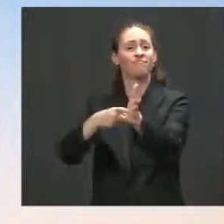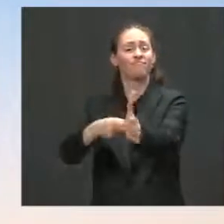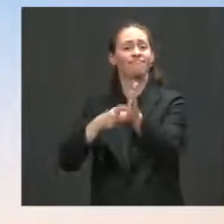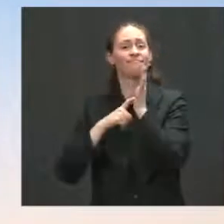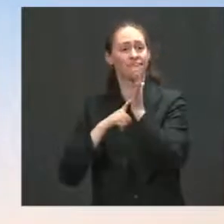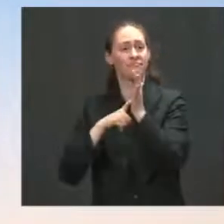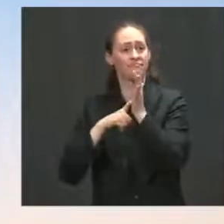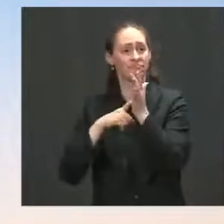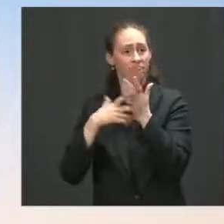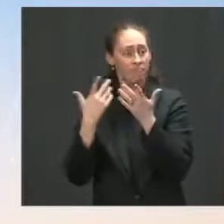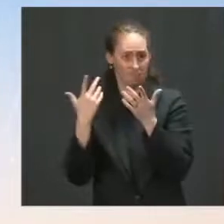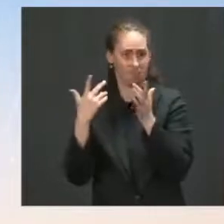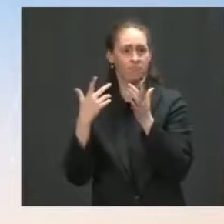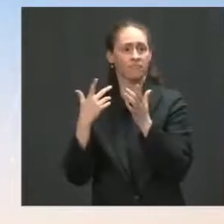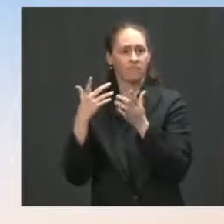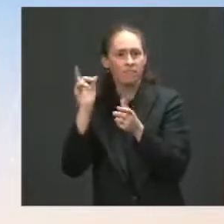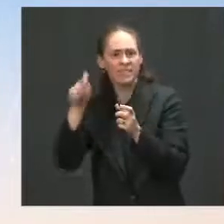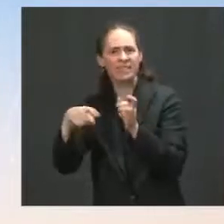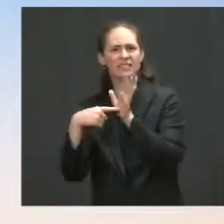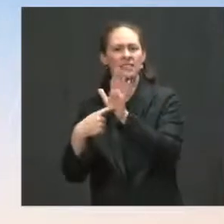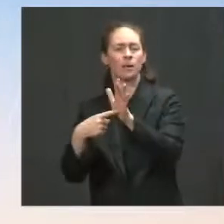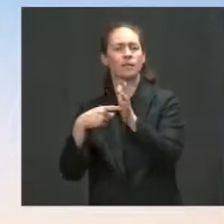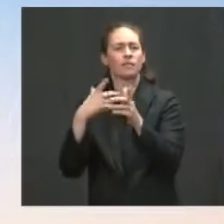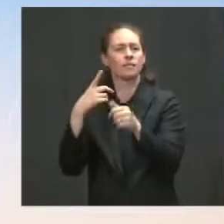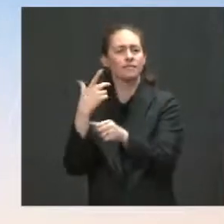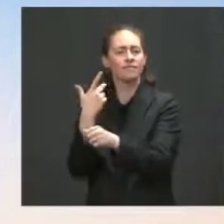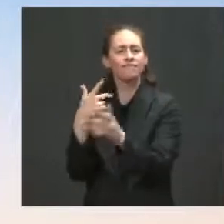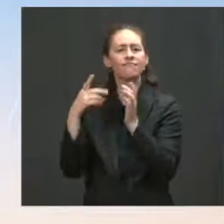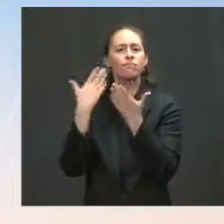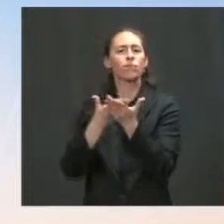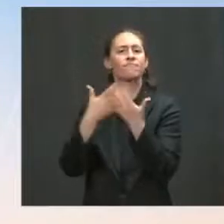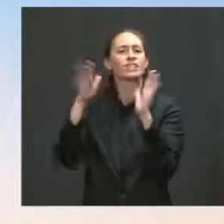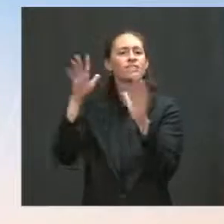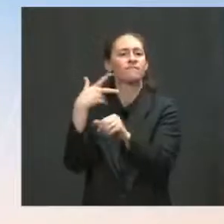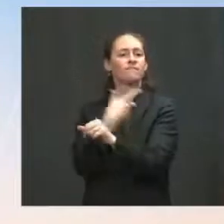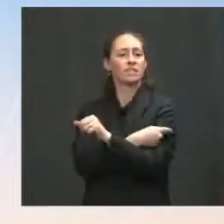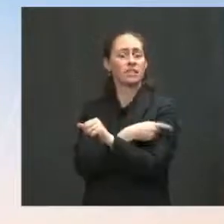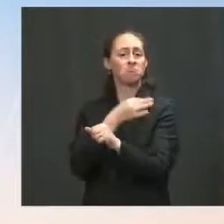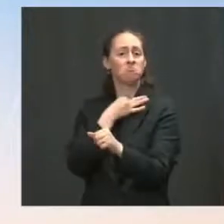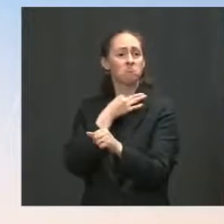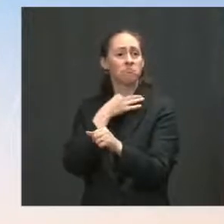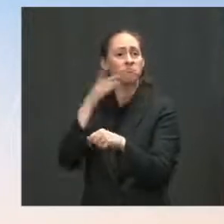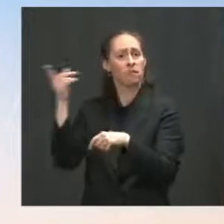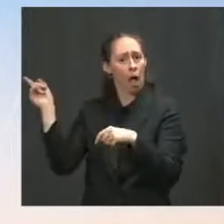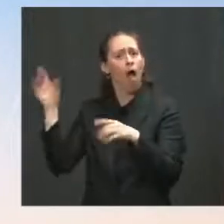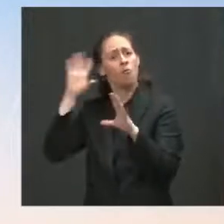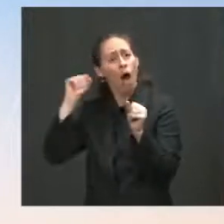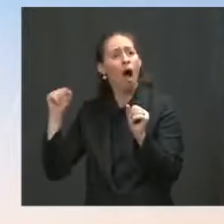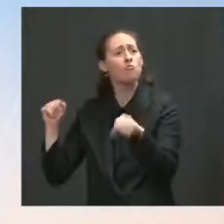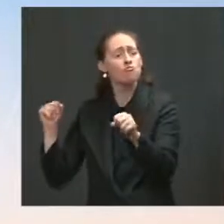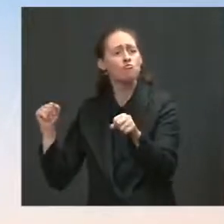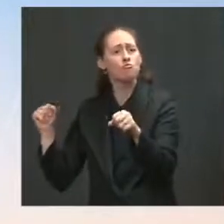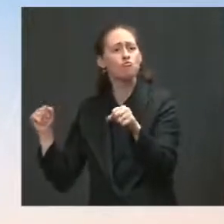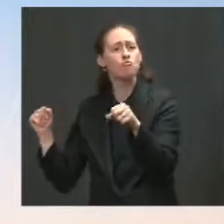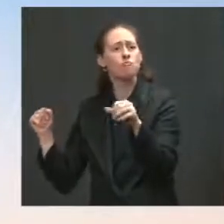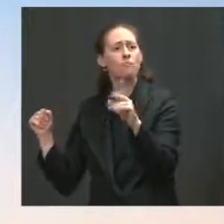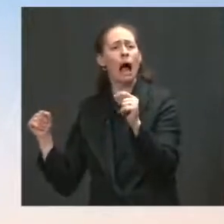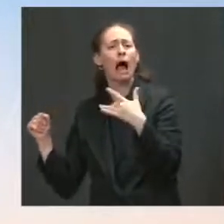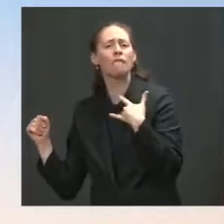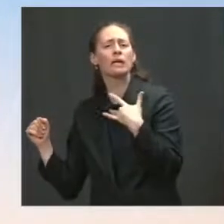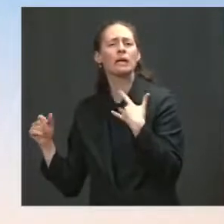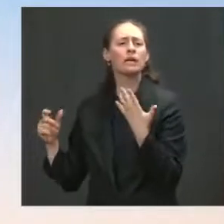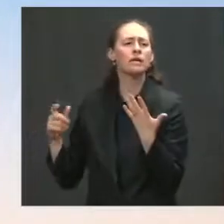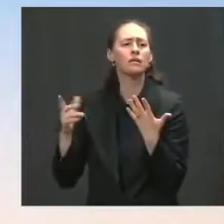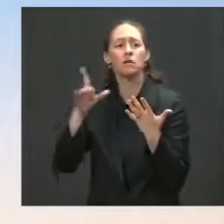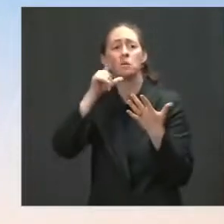to have been vaccinated to go to restaurants and stuff like that. And he said, I do, but then he later seemed to suggest maybe you should fall more on those businesses. I was just